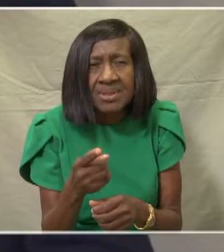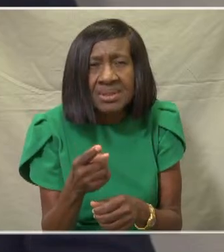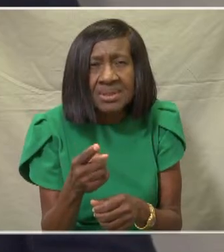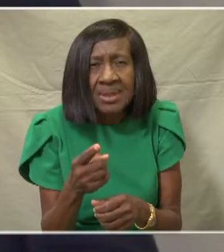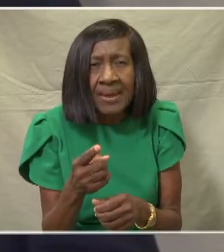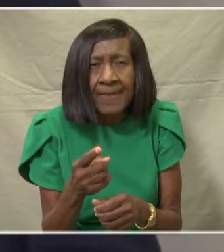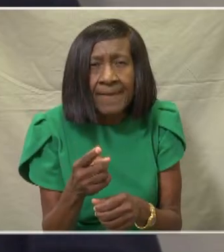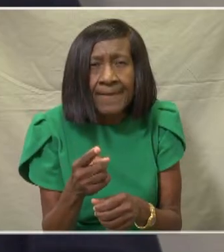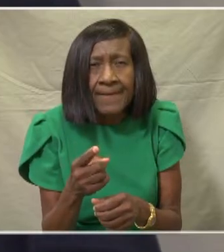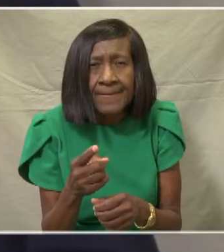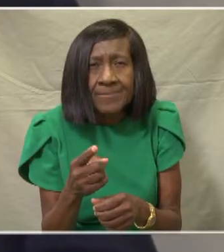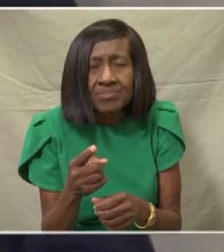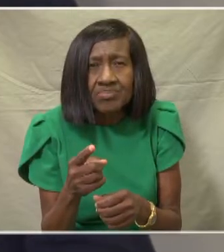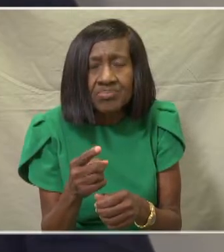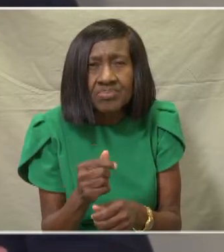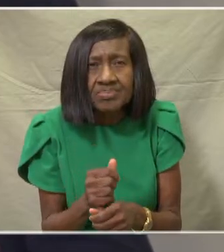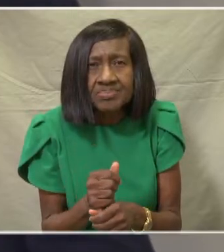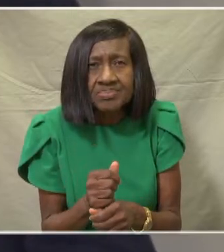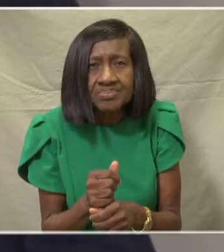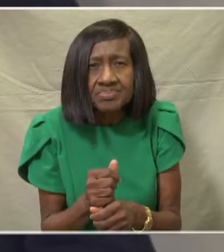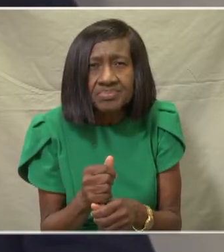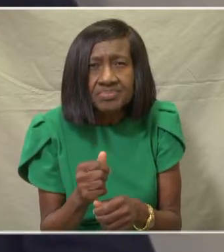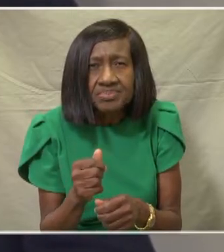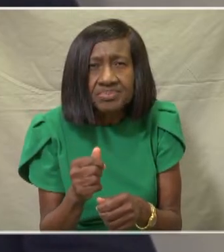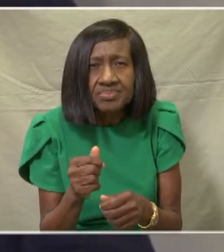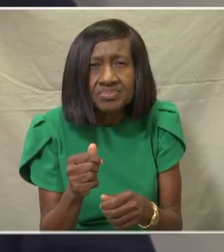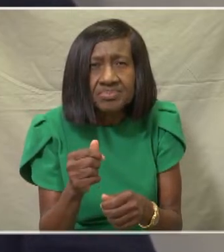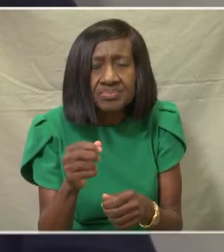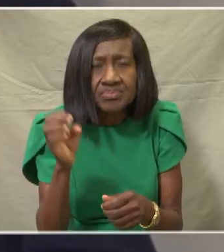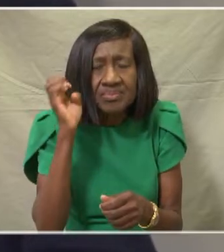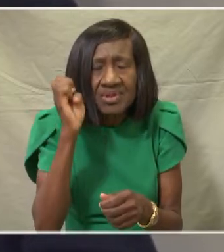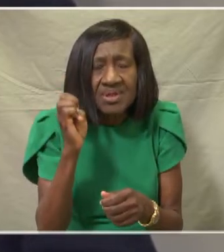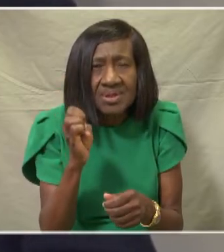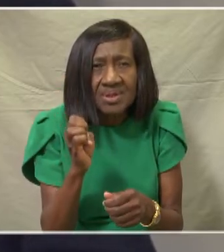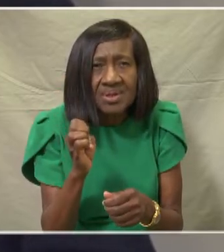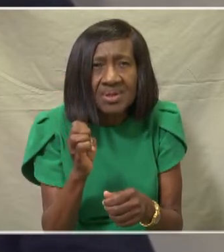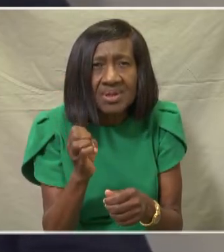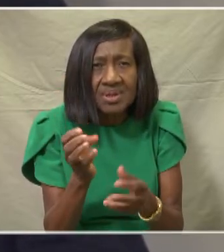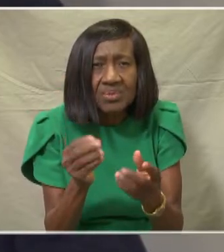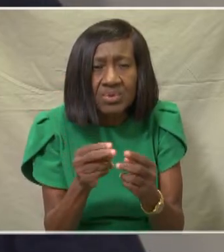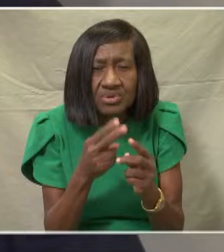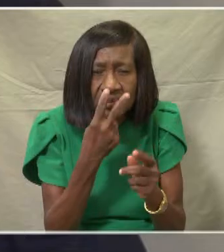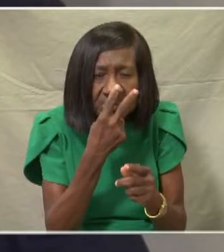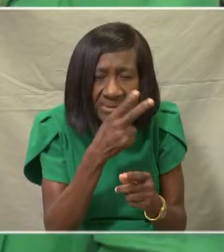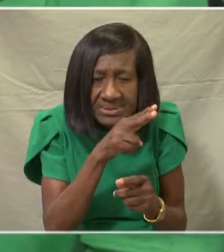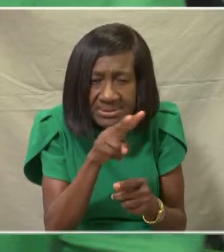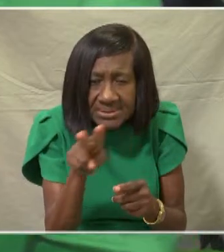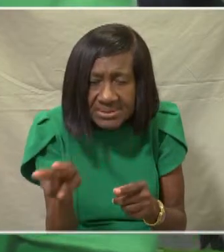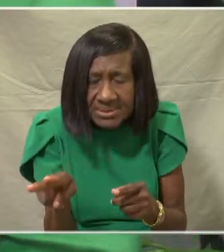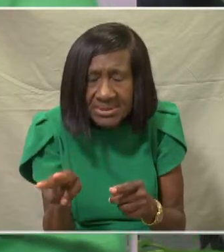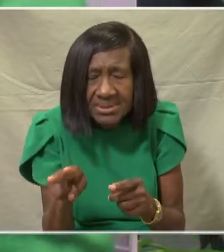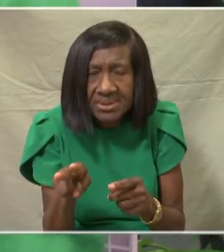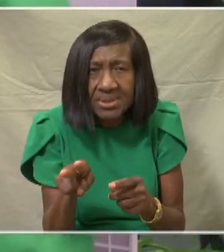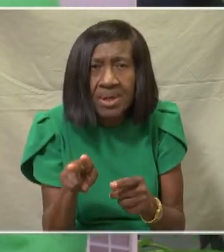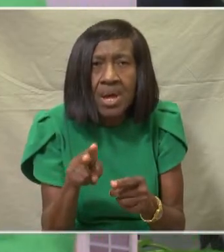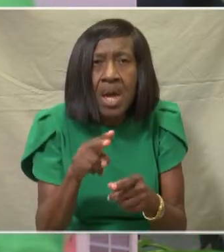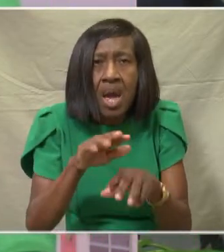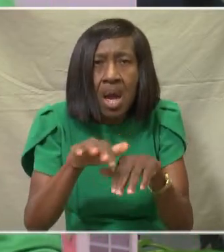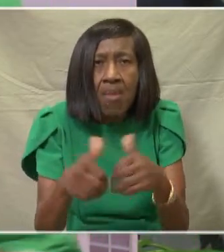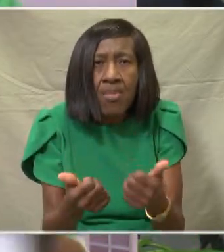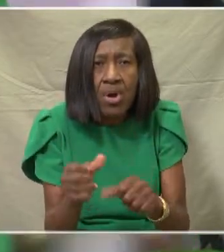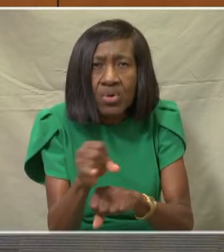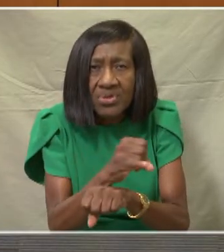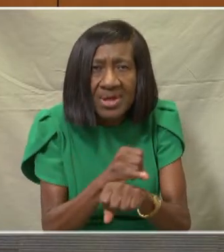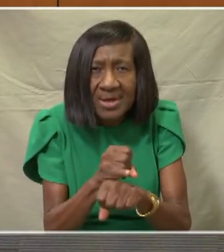I'm very keen to be here, is seeing the way that small islands work in their election process. Wonderful. Thank you so much. Okay, thank you very